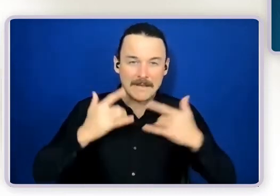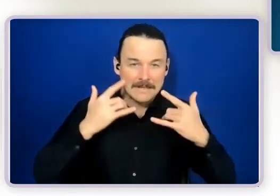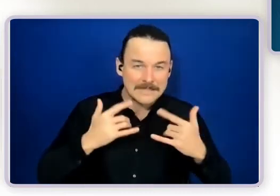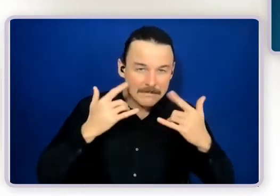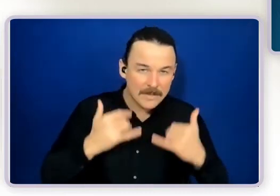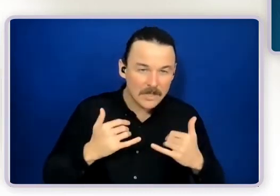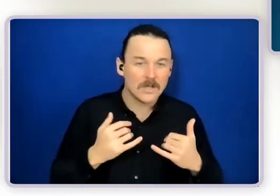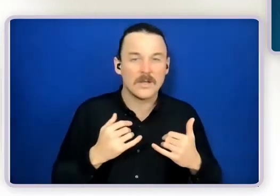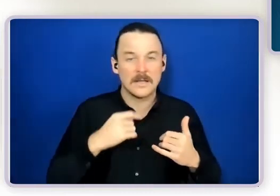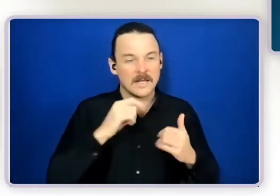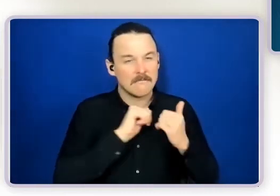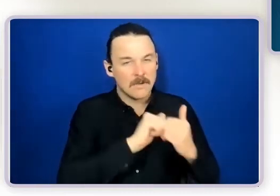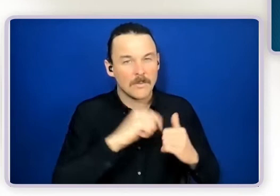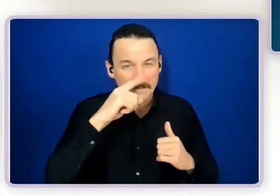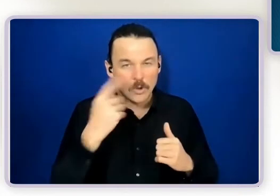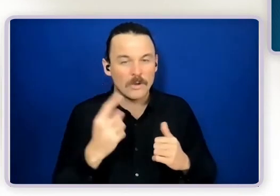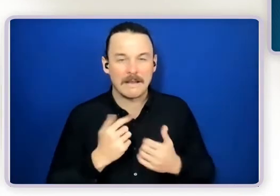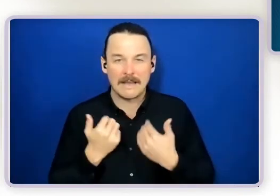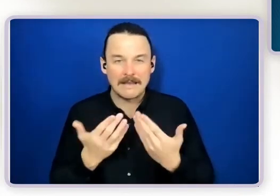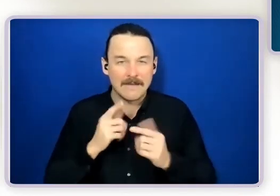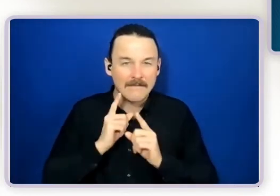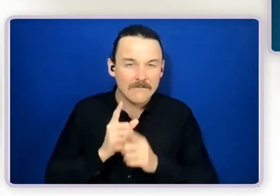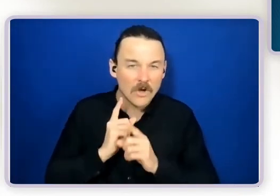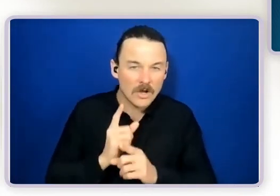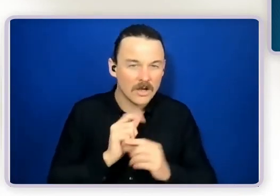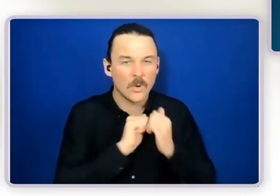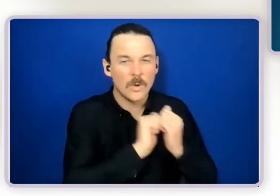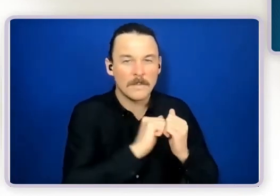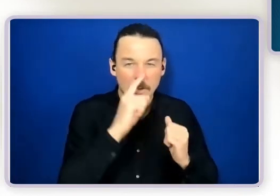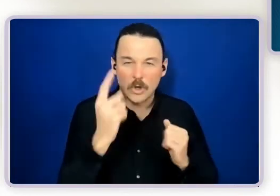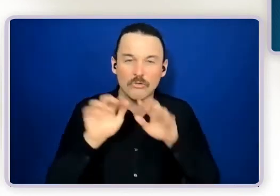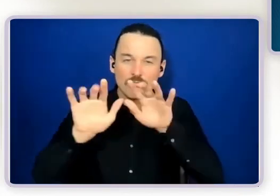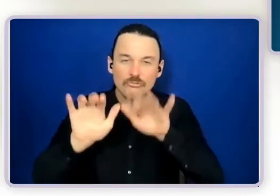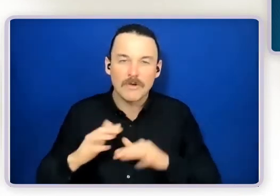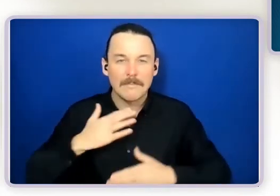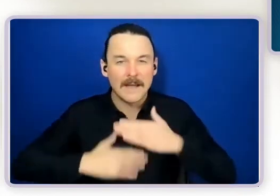plans. And as you know, the NDIS